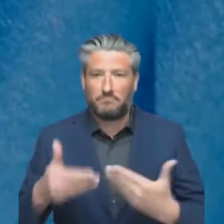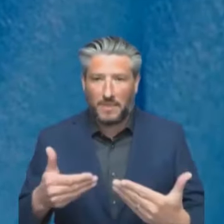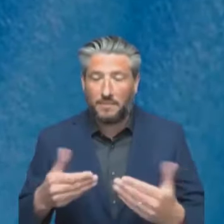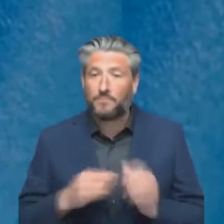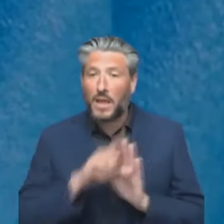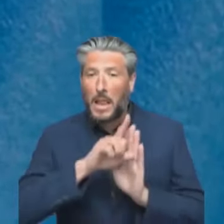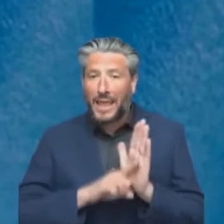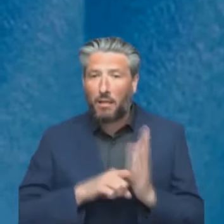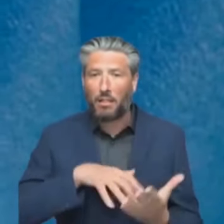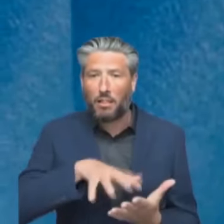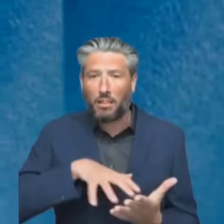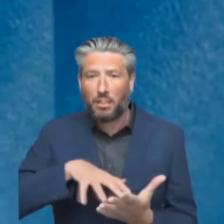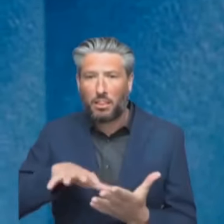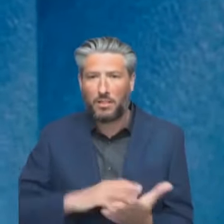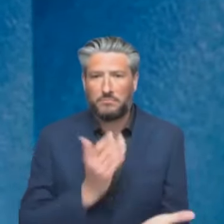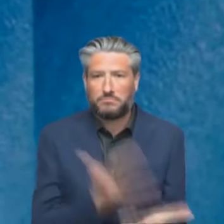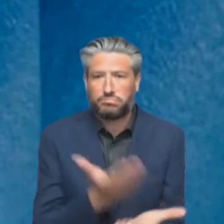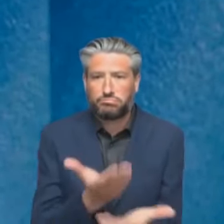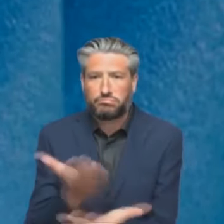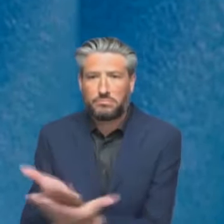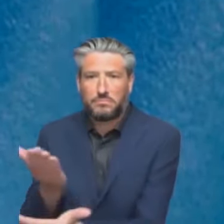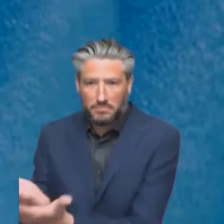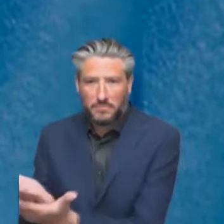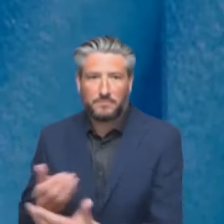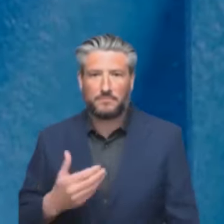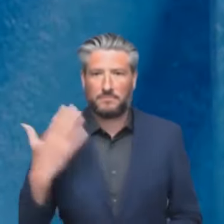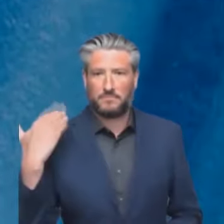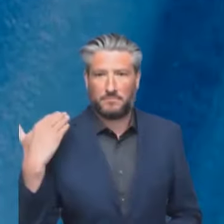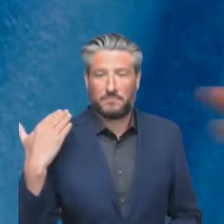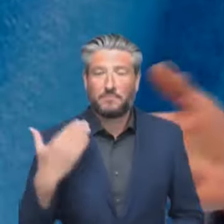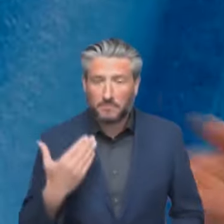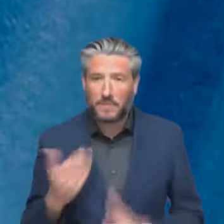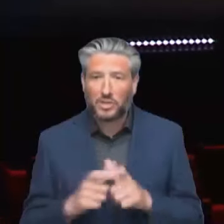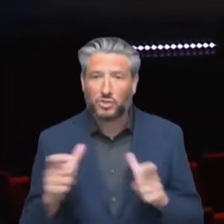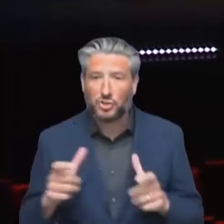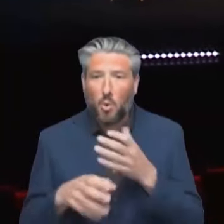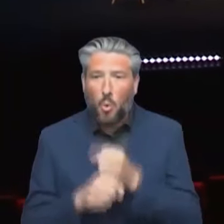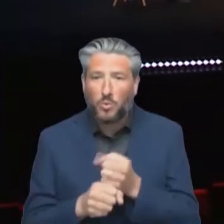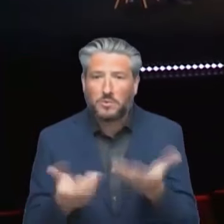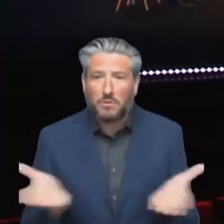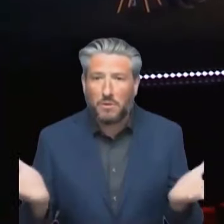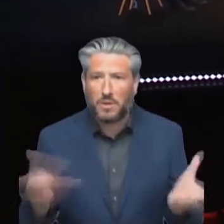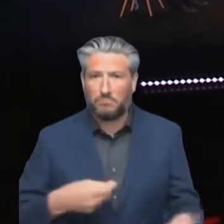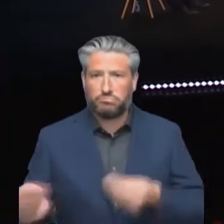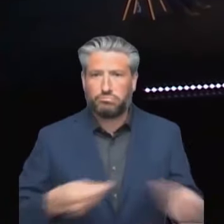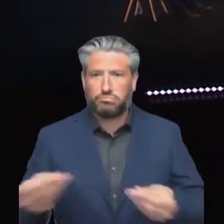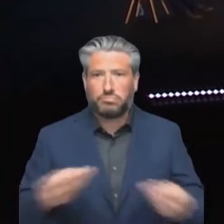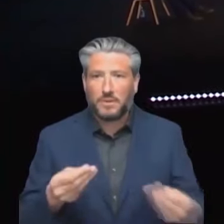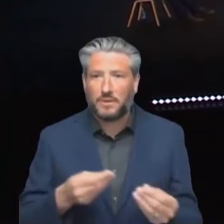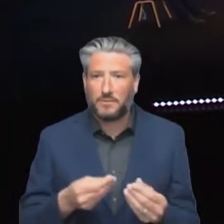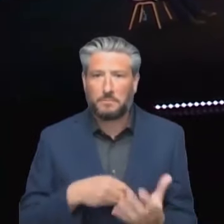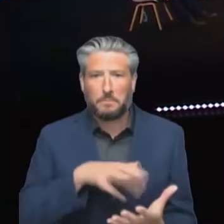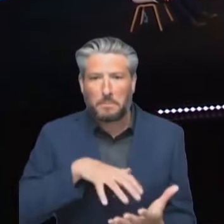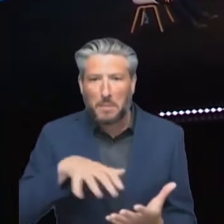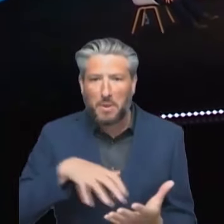accordance with legal provisions and were made available to shareholders as from the convening of the meeting onwards. These documents are recognized as being in order